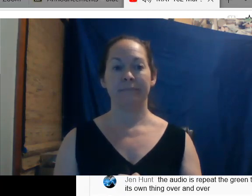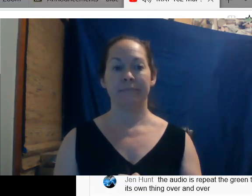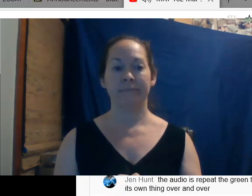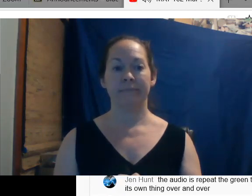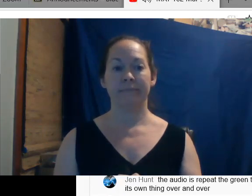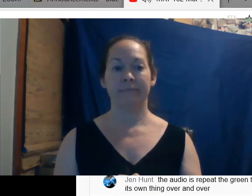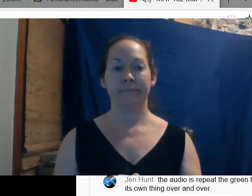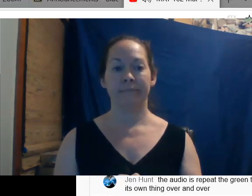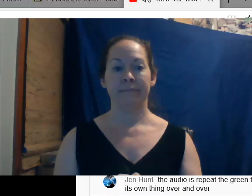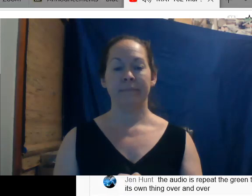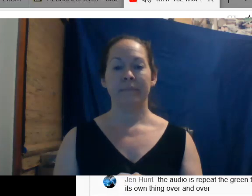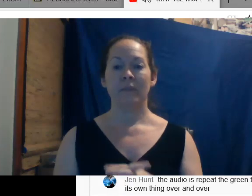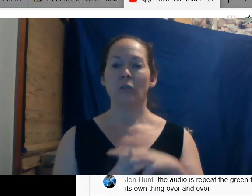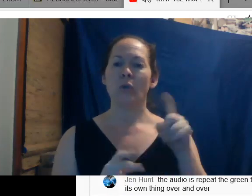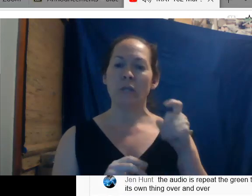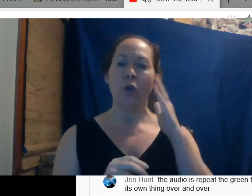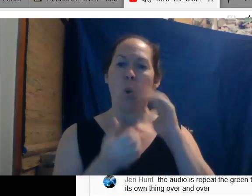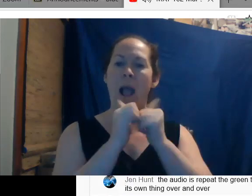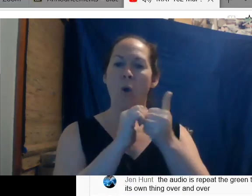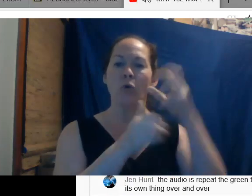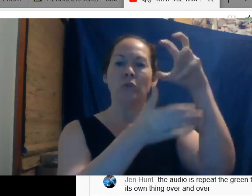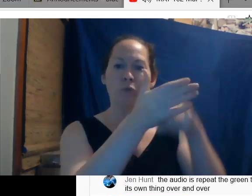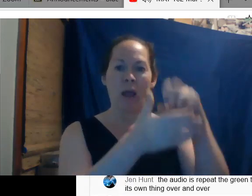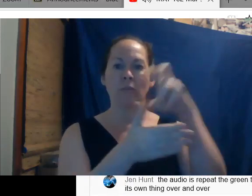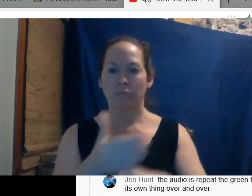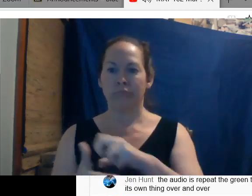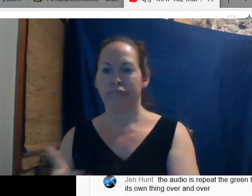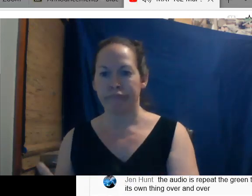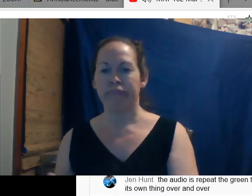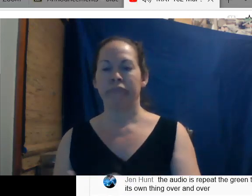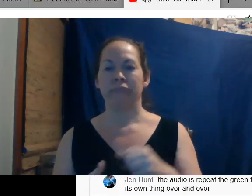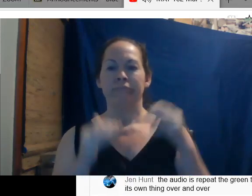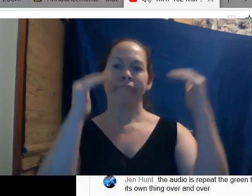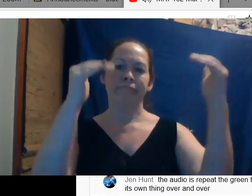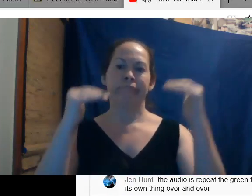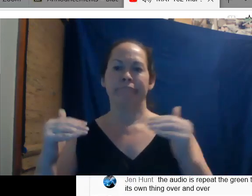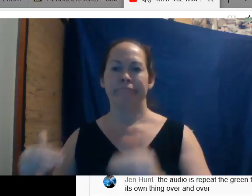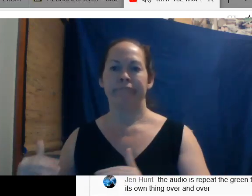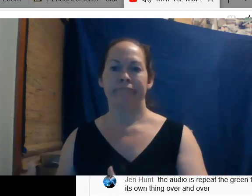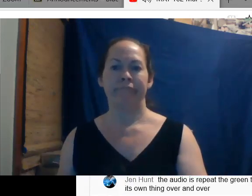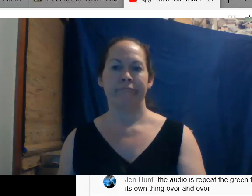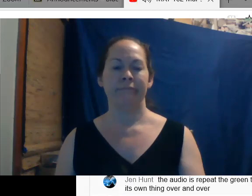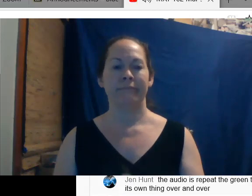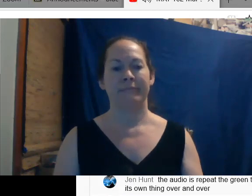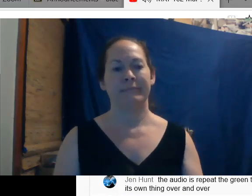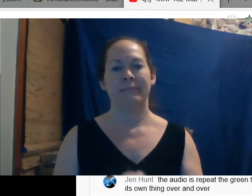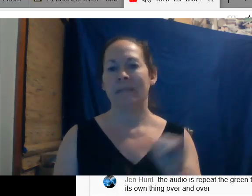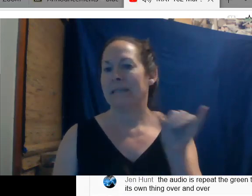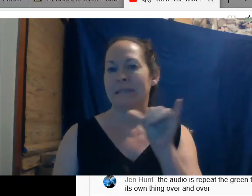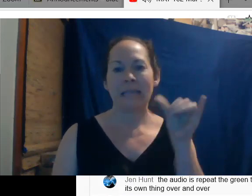to get the next number we work on is what's going to be borrowed very, very heavily in polynomial division.